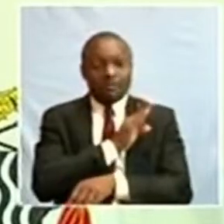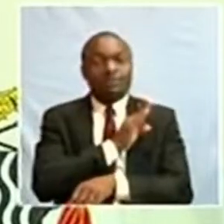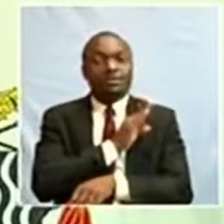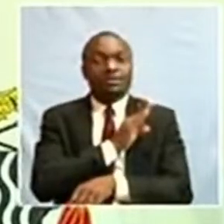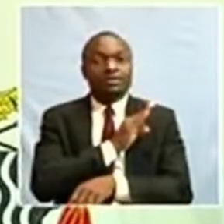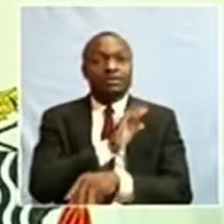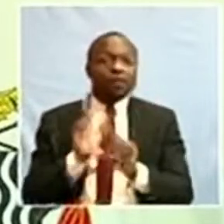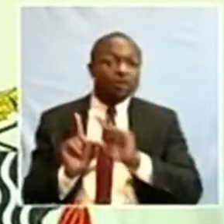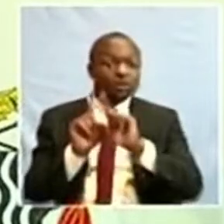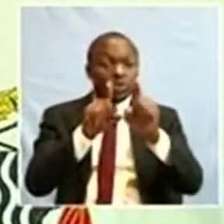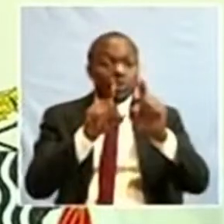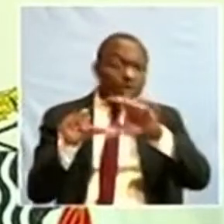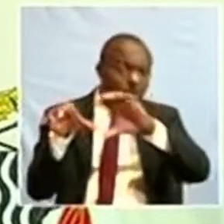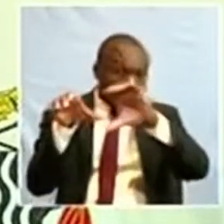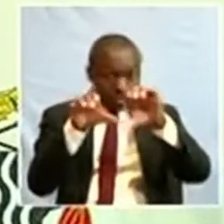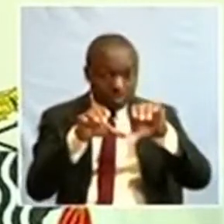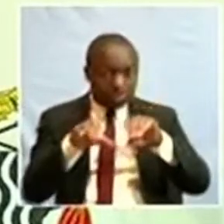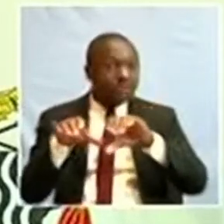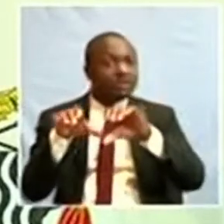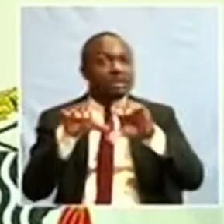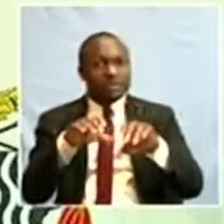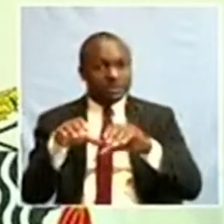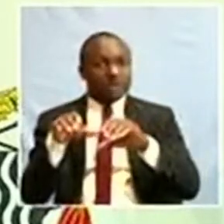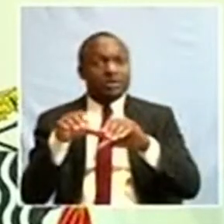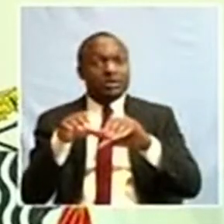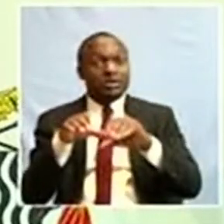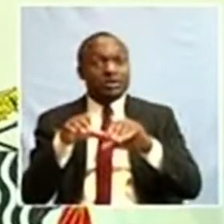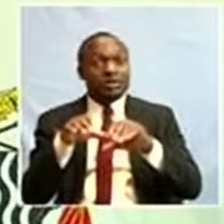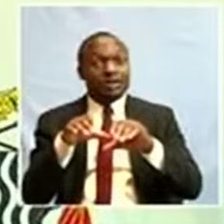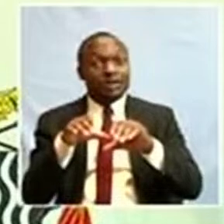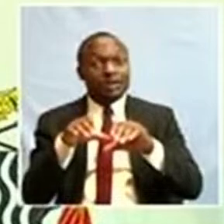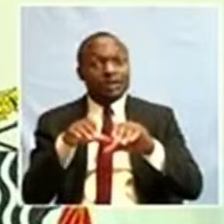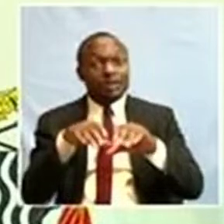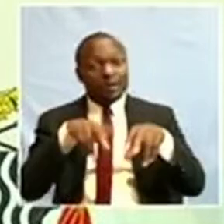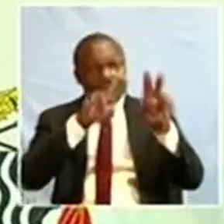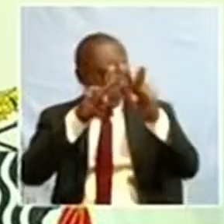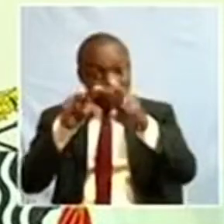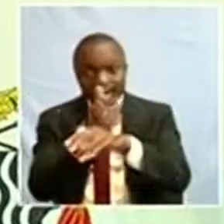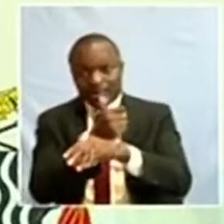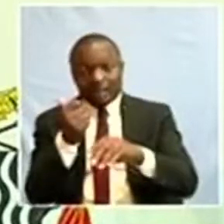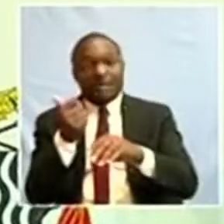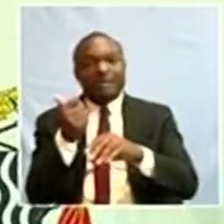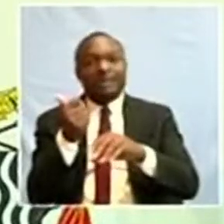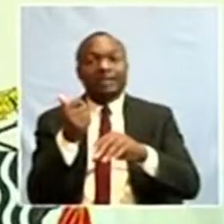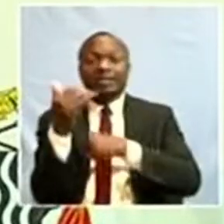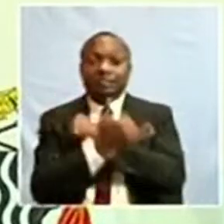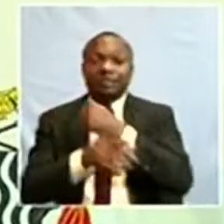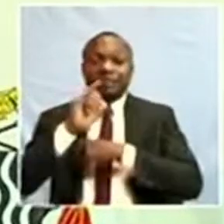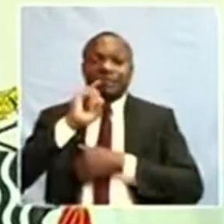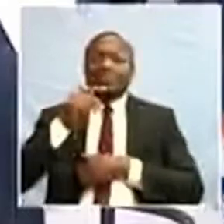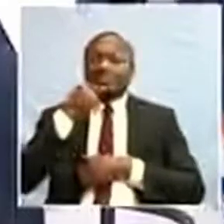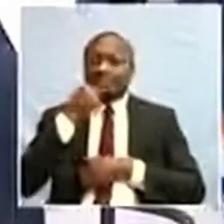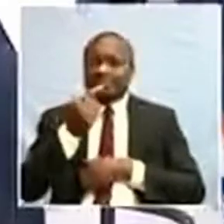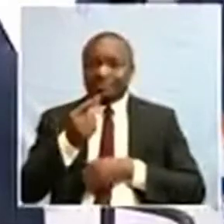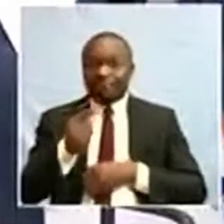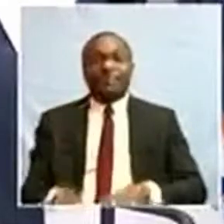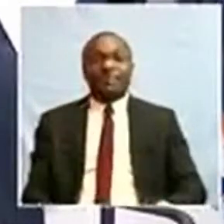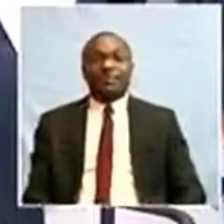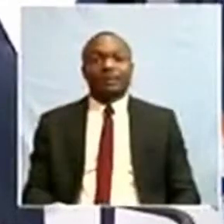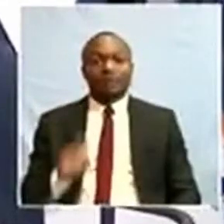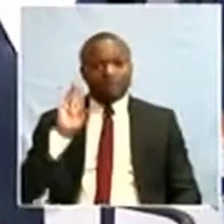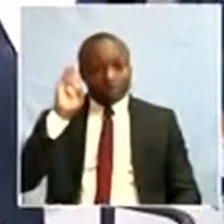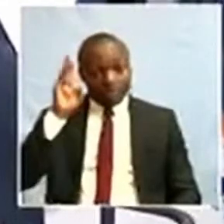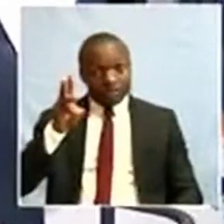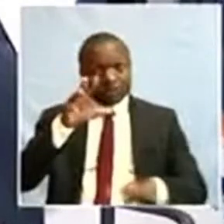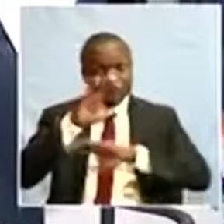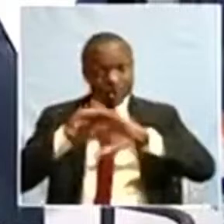to go and conduct reviews in other sites. So that's also a plus for us. Okay, I should make mention that we'll definitely call